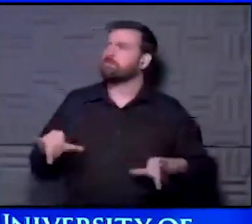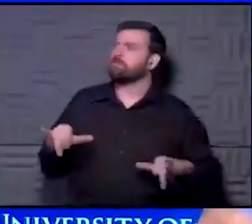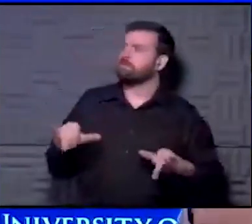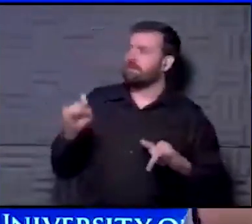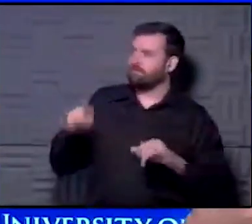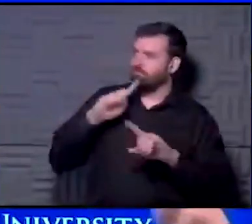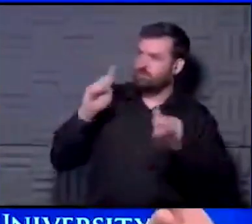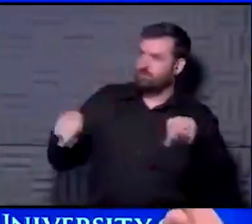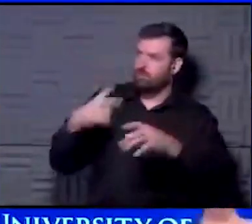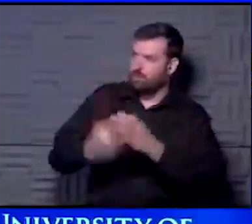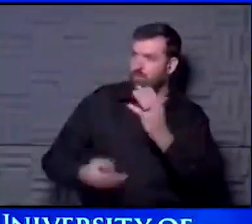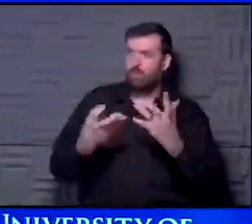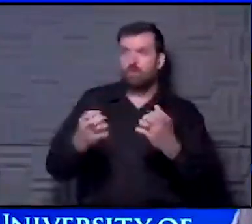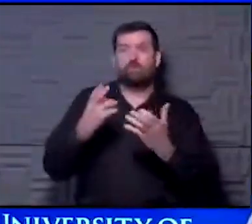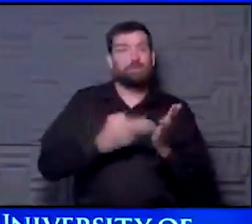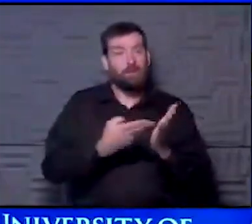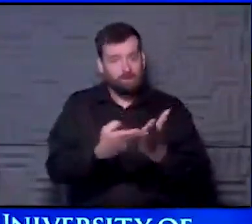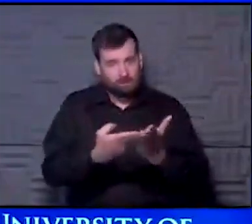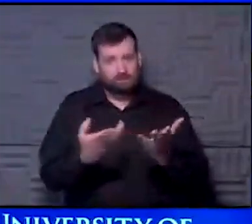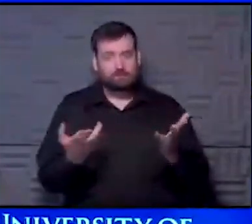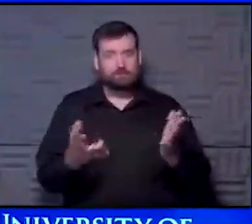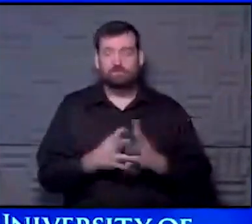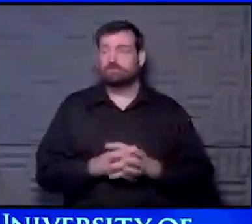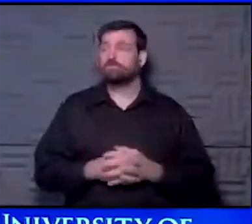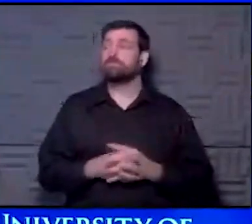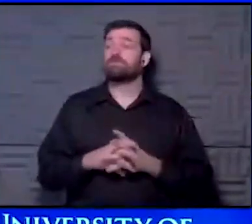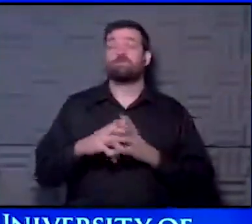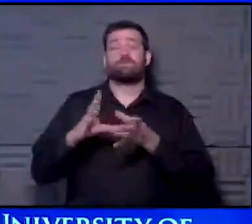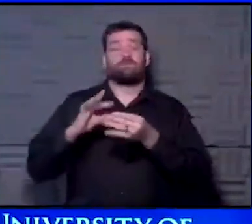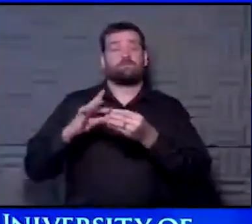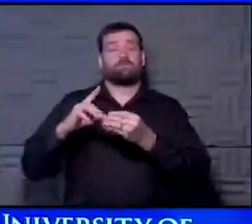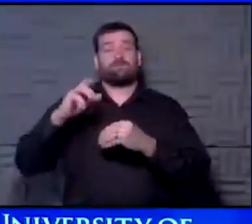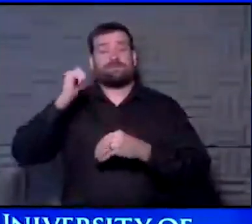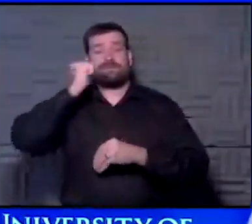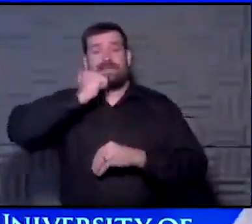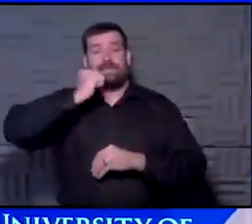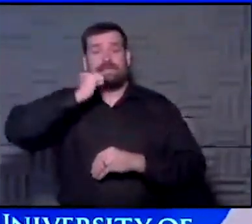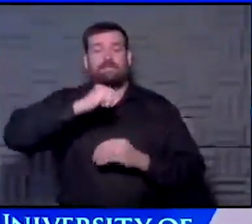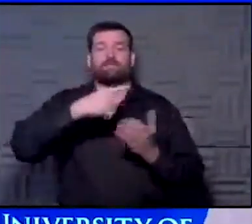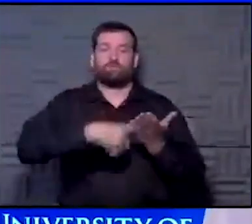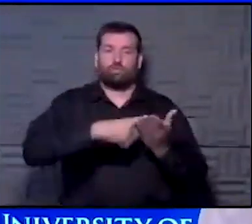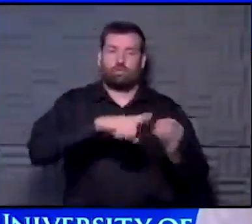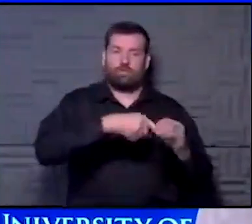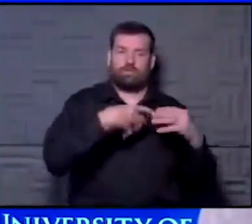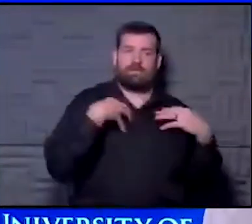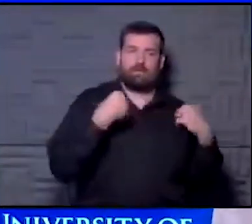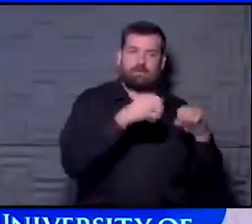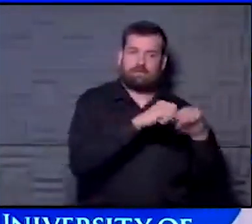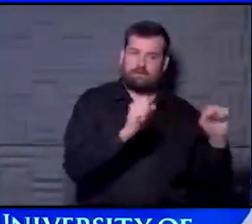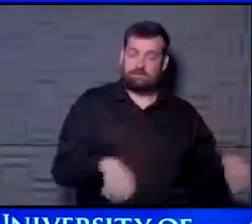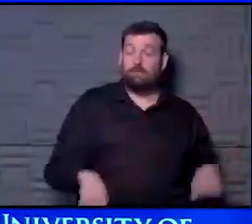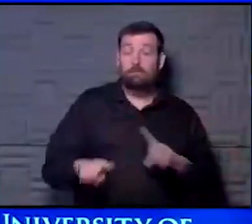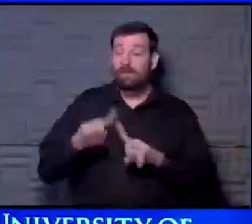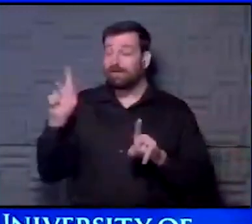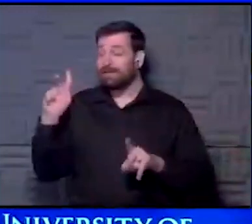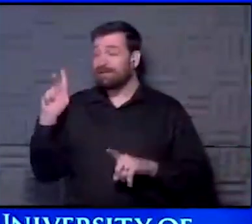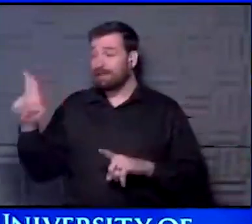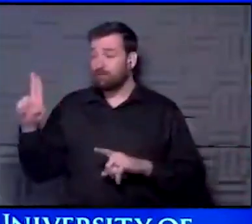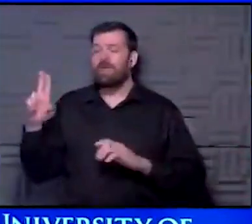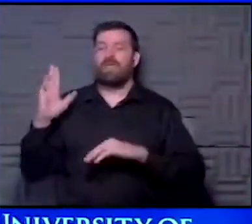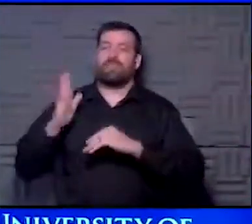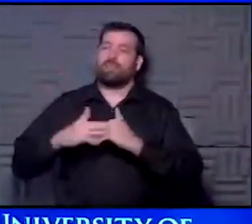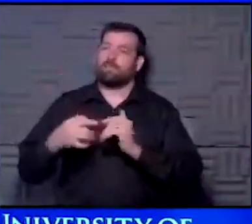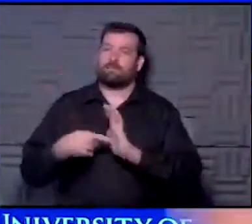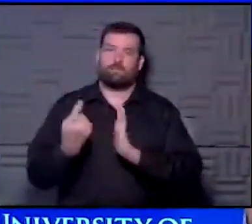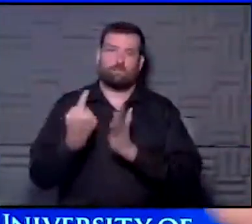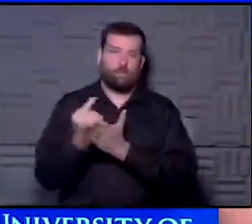report both because we want to be honest about that. So when I'm talking about daily reporting, I really am talking more of the health system. The KU reporting, I know, is at least once a week. I